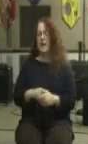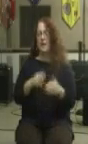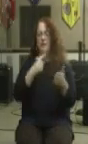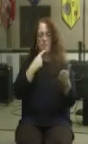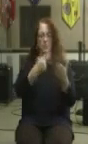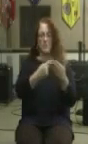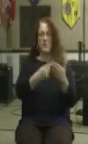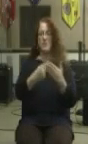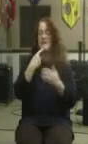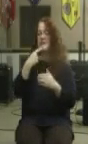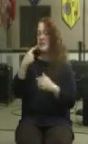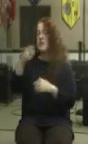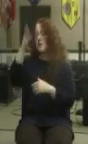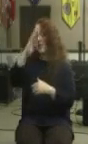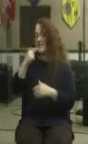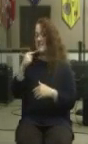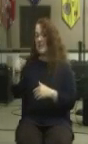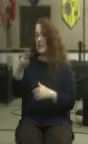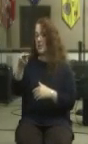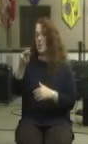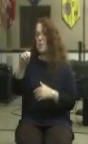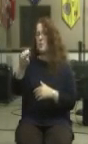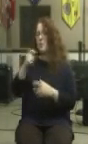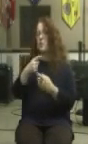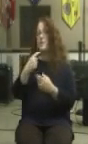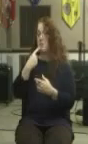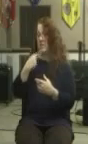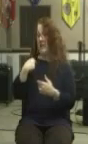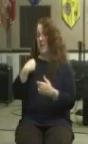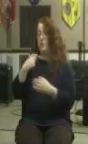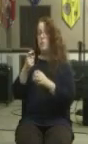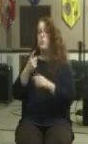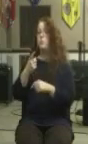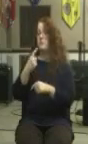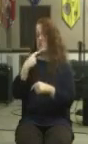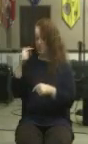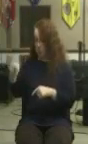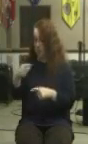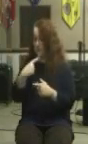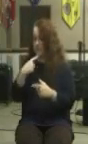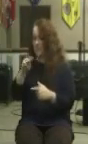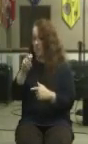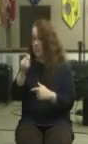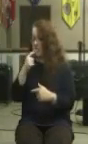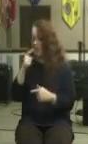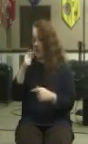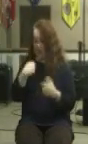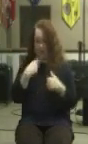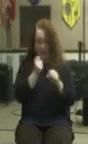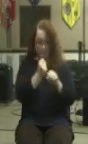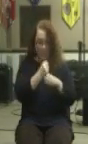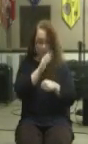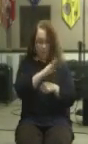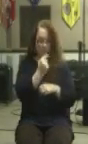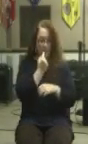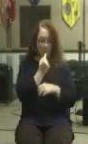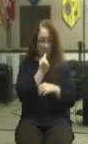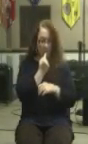Oh, I can prove it to you. God said to Moses, wasn't I the one who made the tongue?